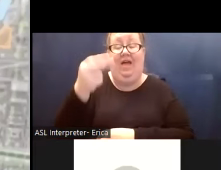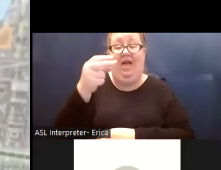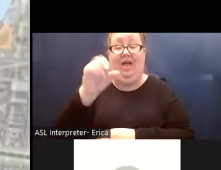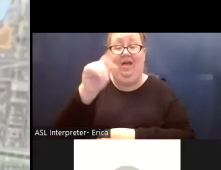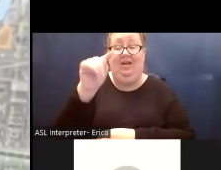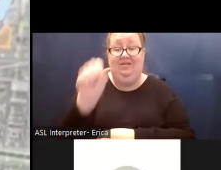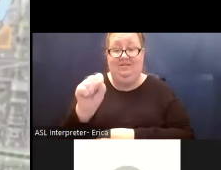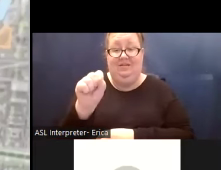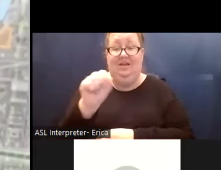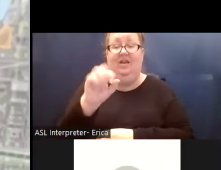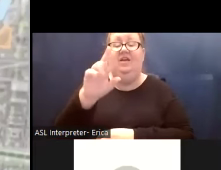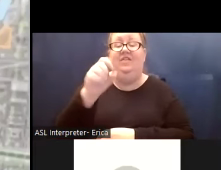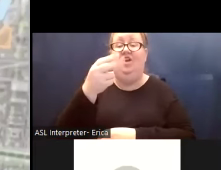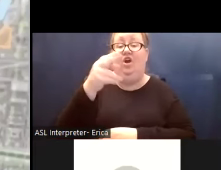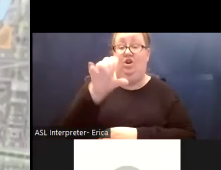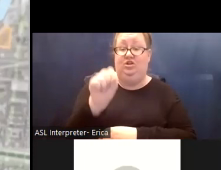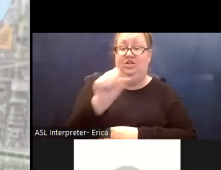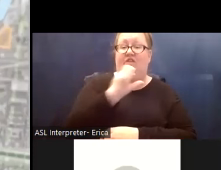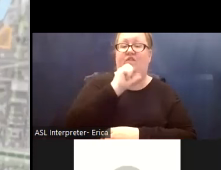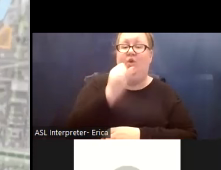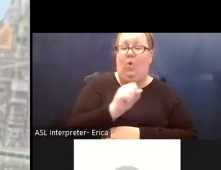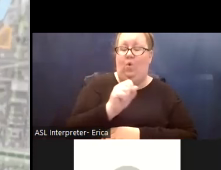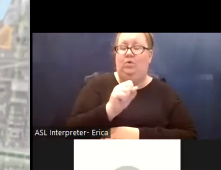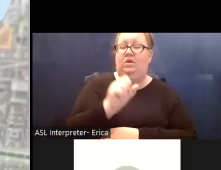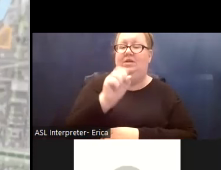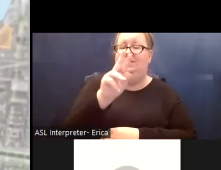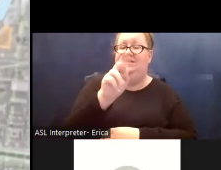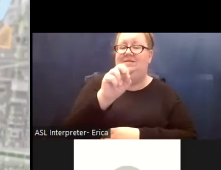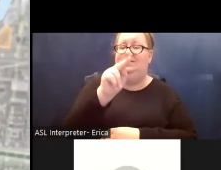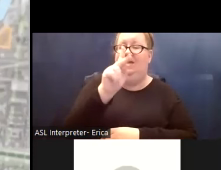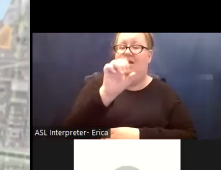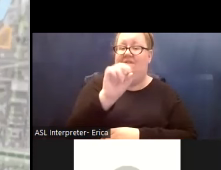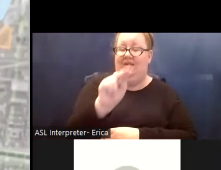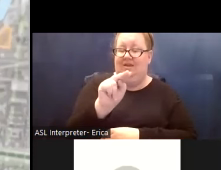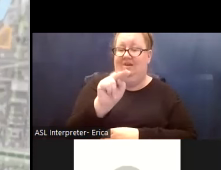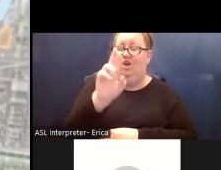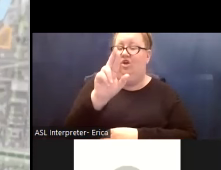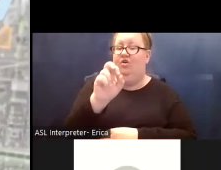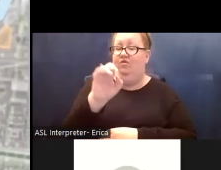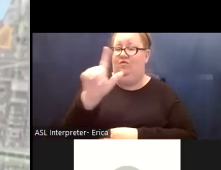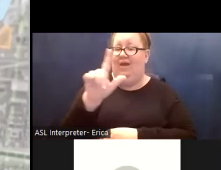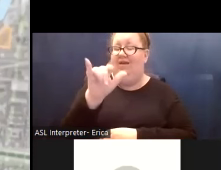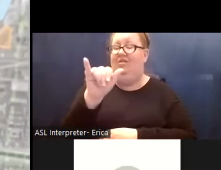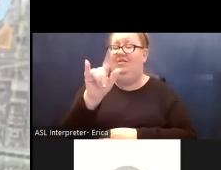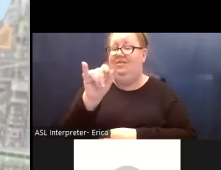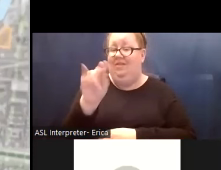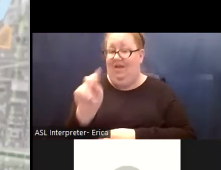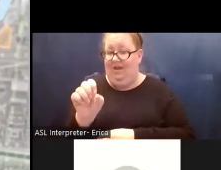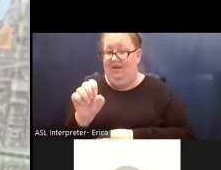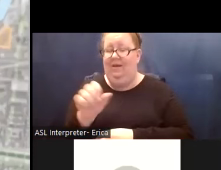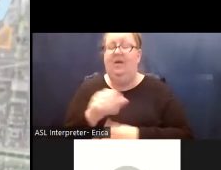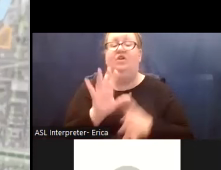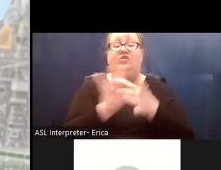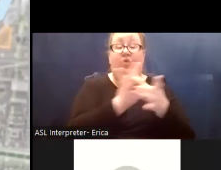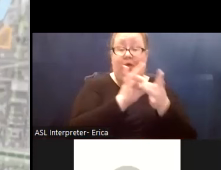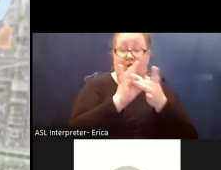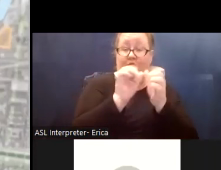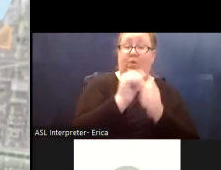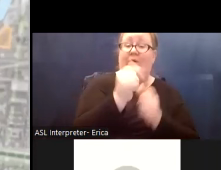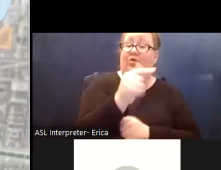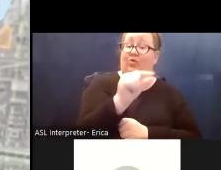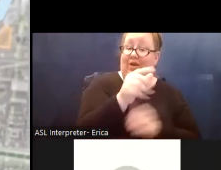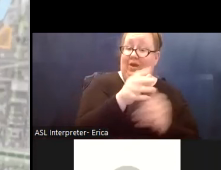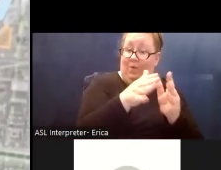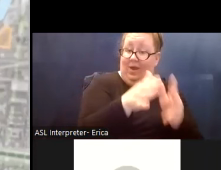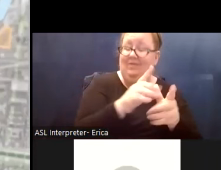old sunken rail line up there. Outside of coordination with greenways, we